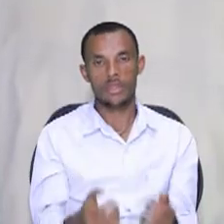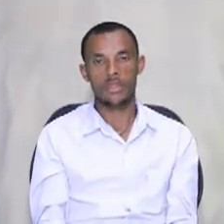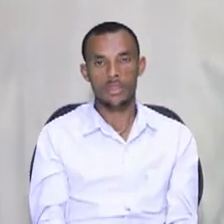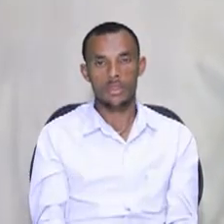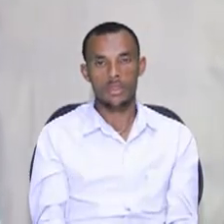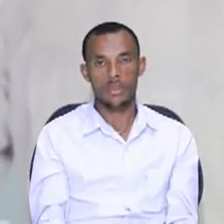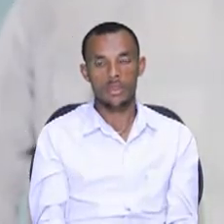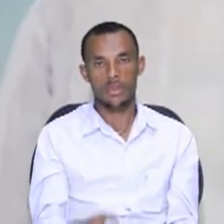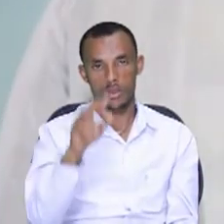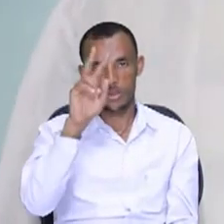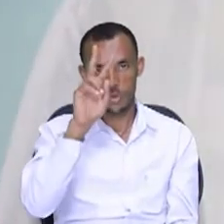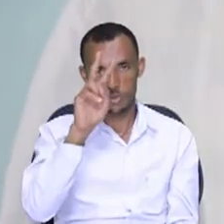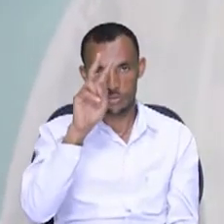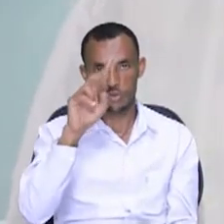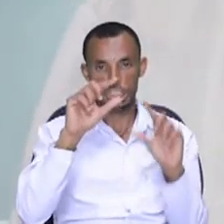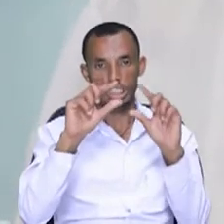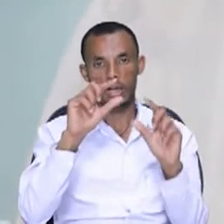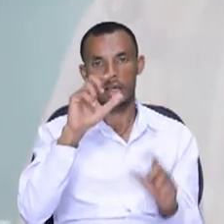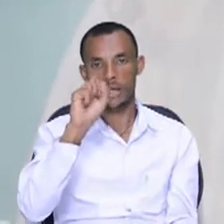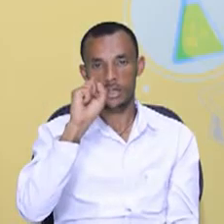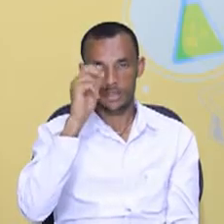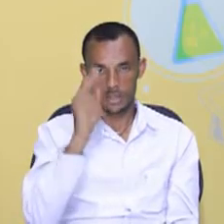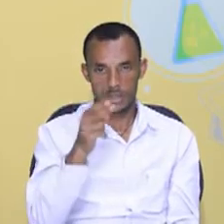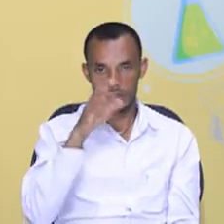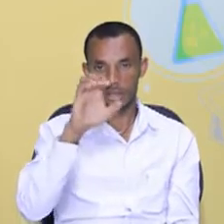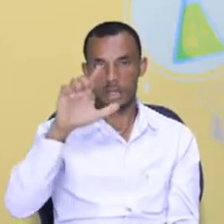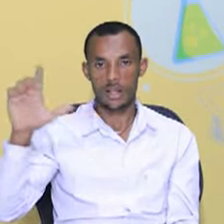has two shells,